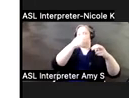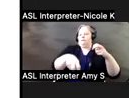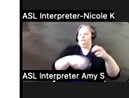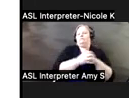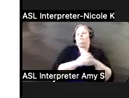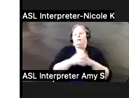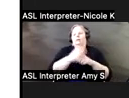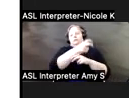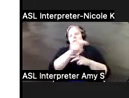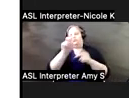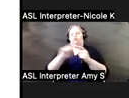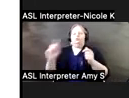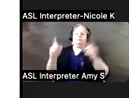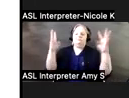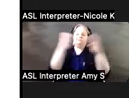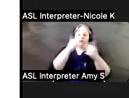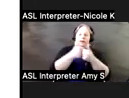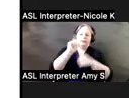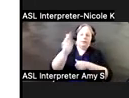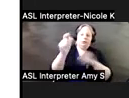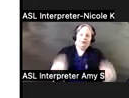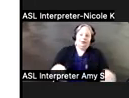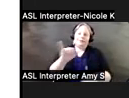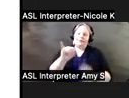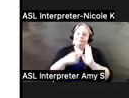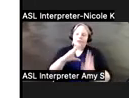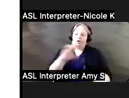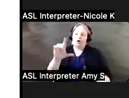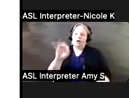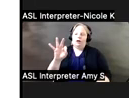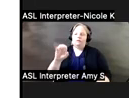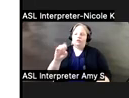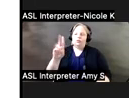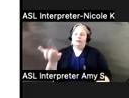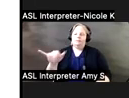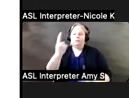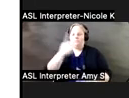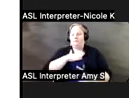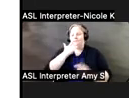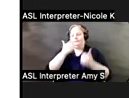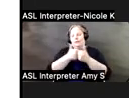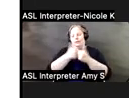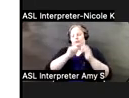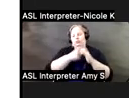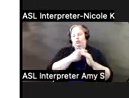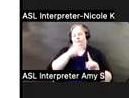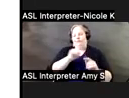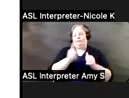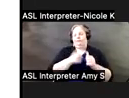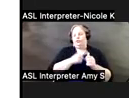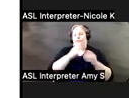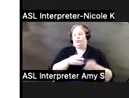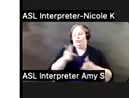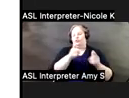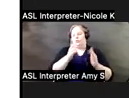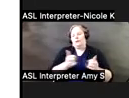complex first-person shooter games like Call of Duty. So this is one of my favorite games to start someone off with for first-person shooter games. I